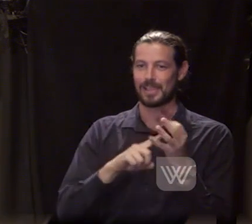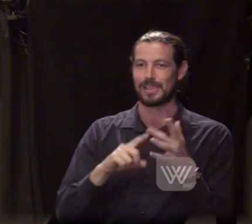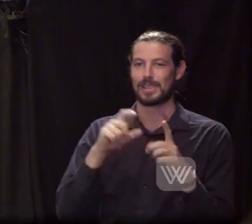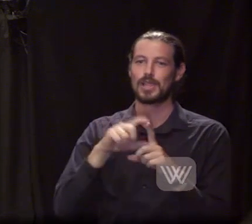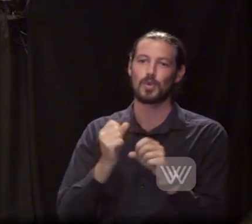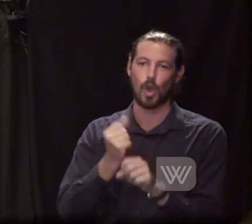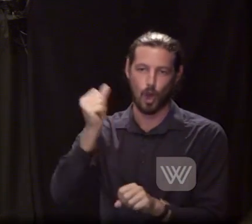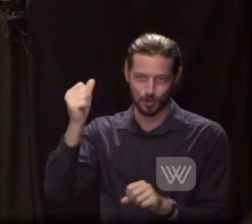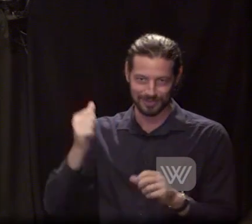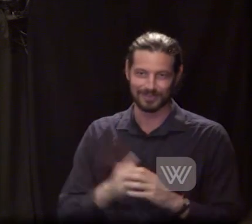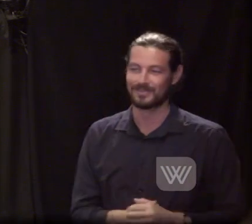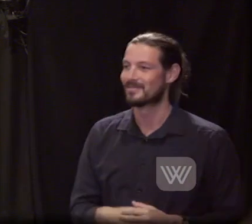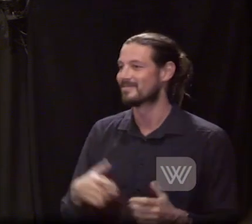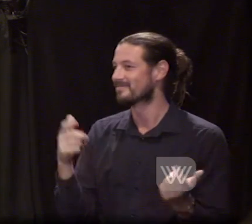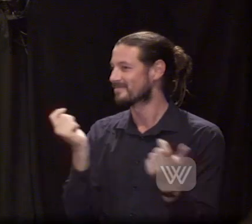All right.